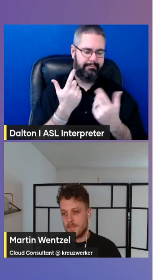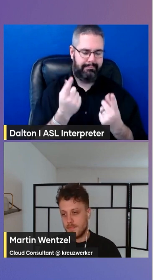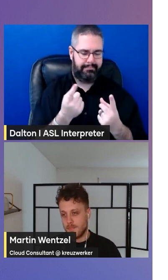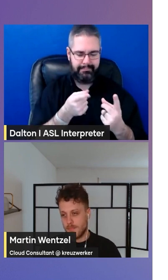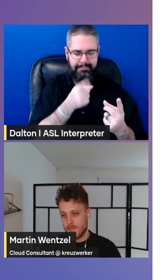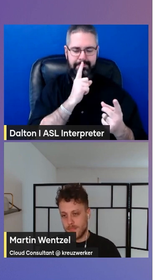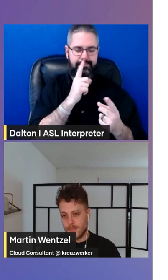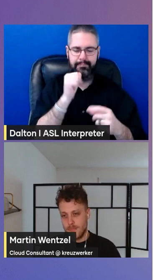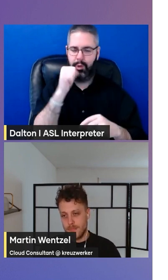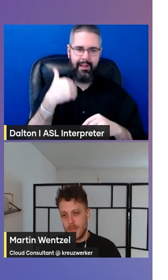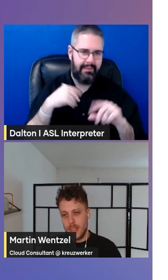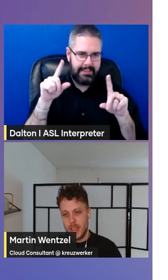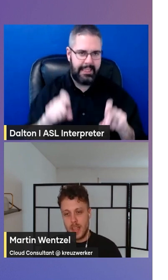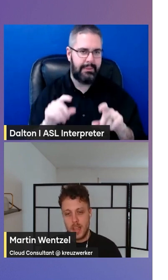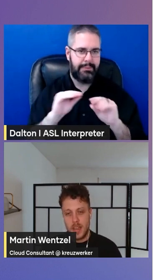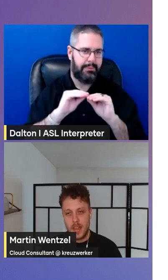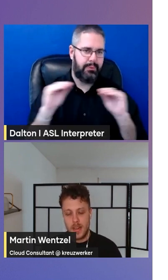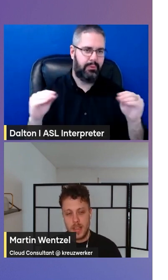commit.